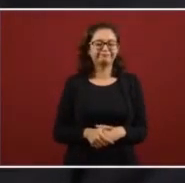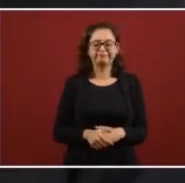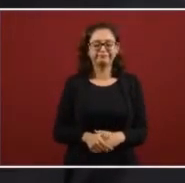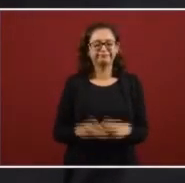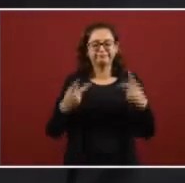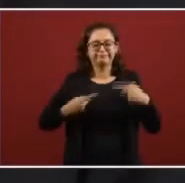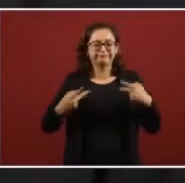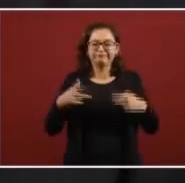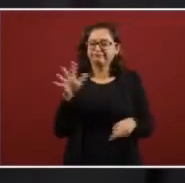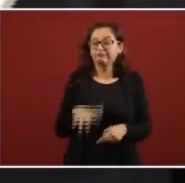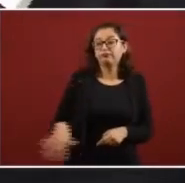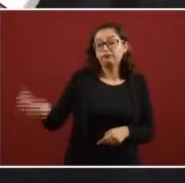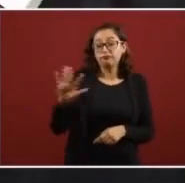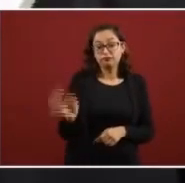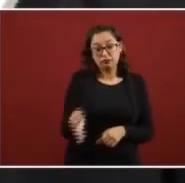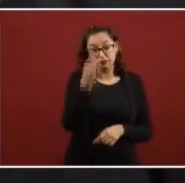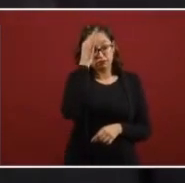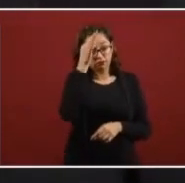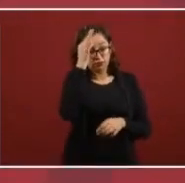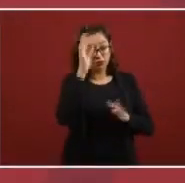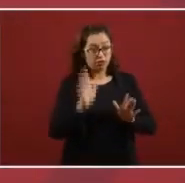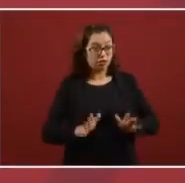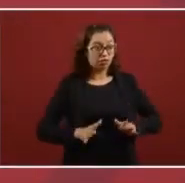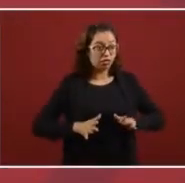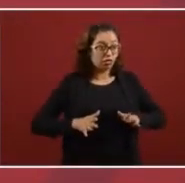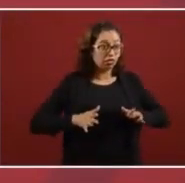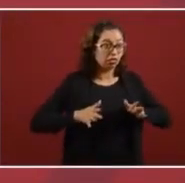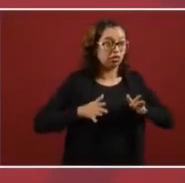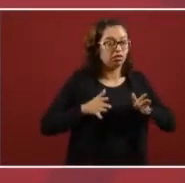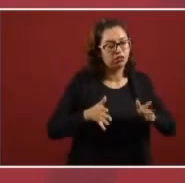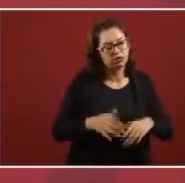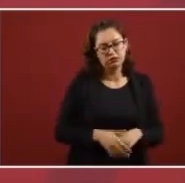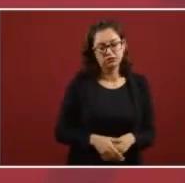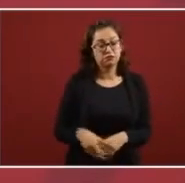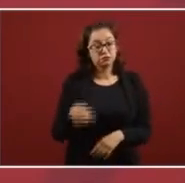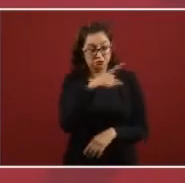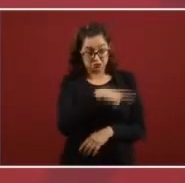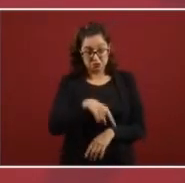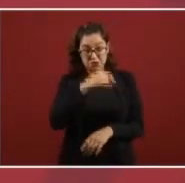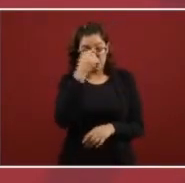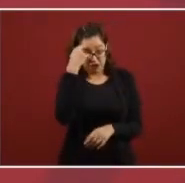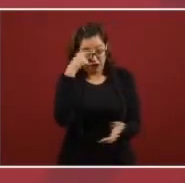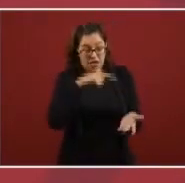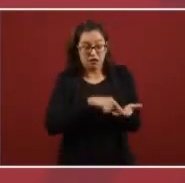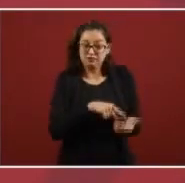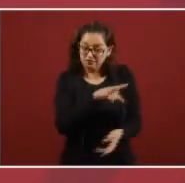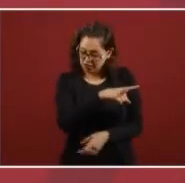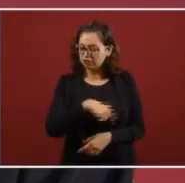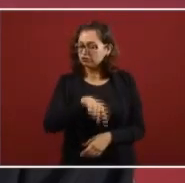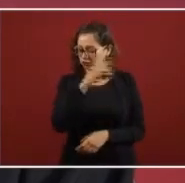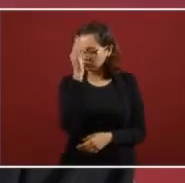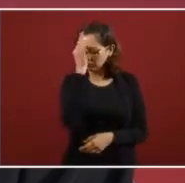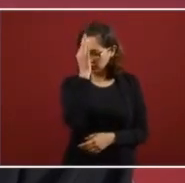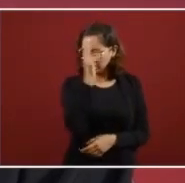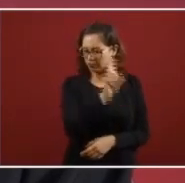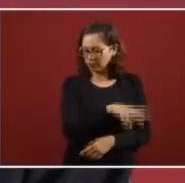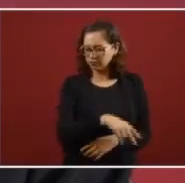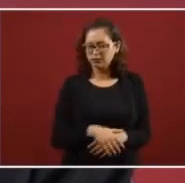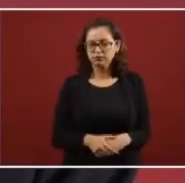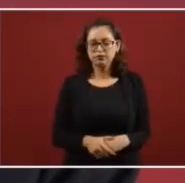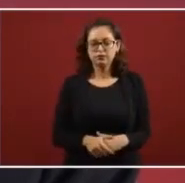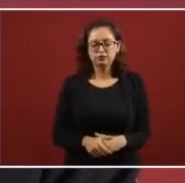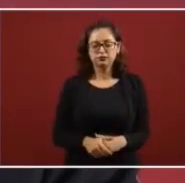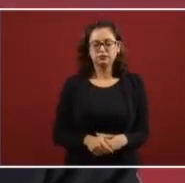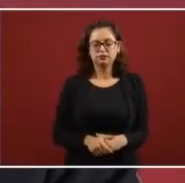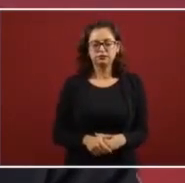no es tonto. Is not stupid. Tonto es el que piensa que el pueblo es tonto. The the people that believe that the people are stupid are